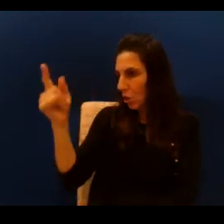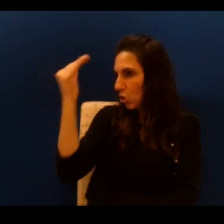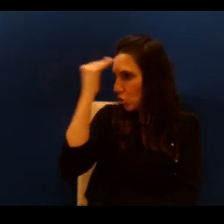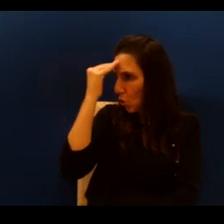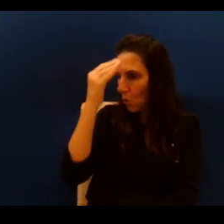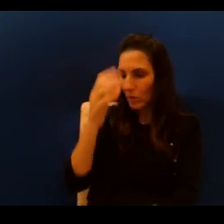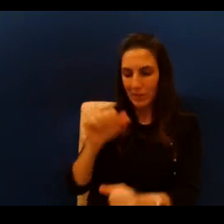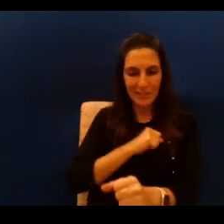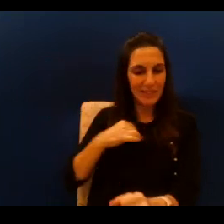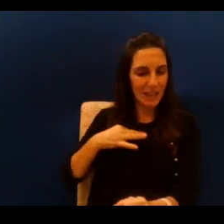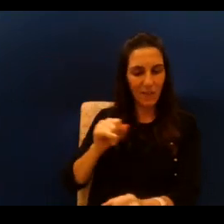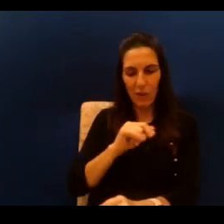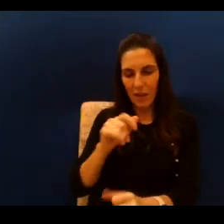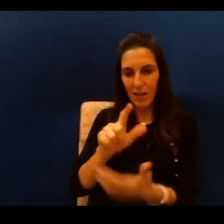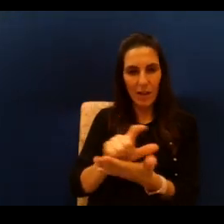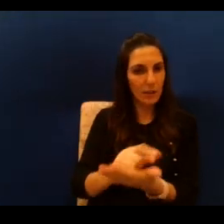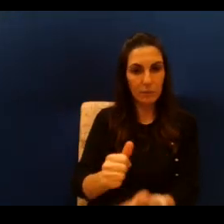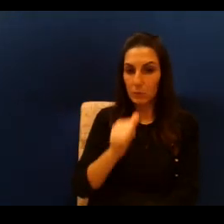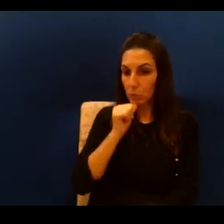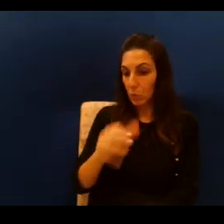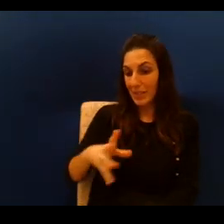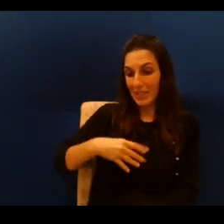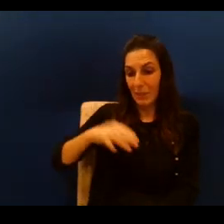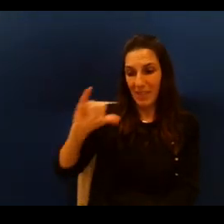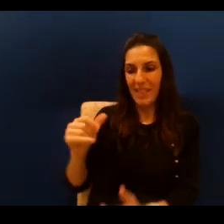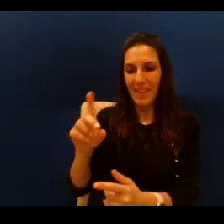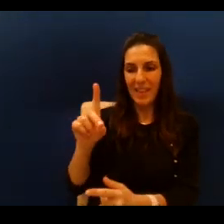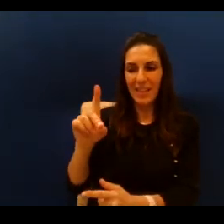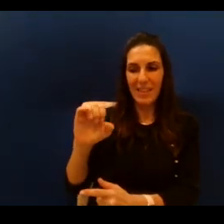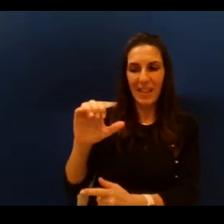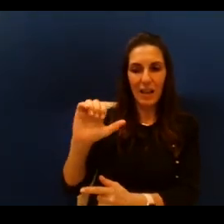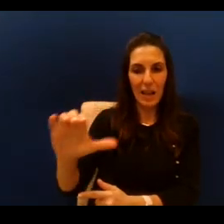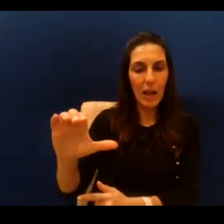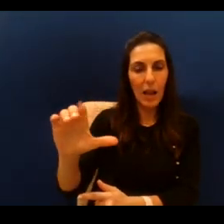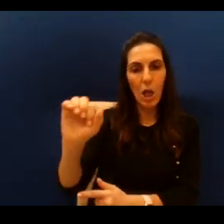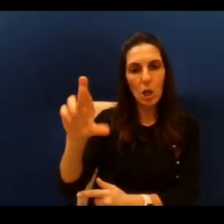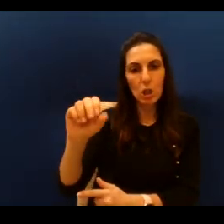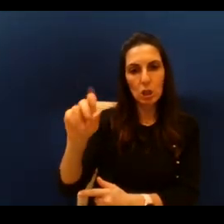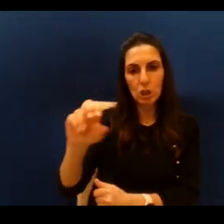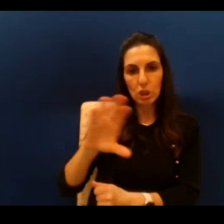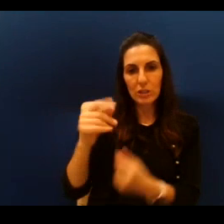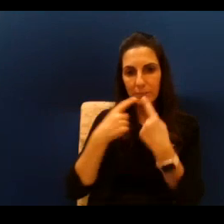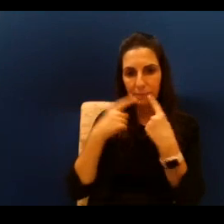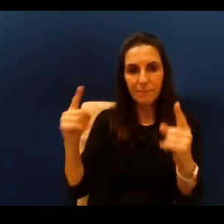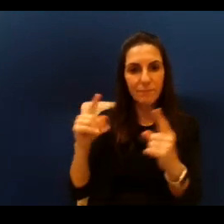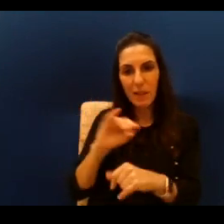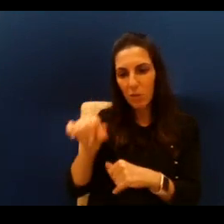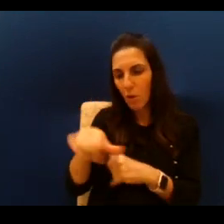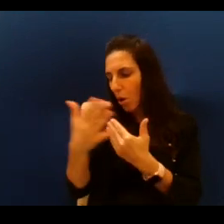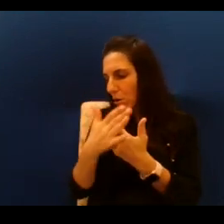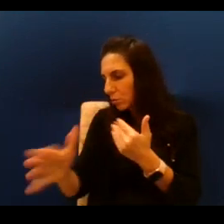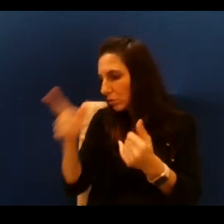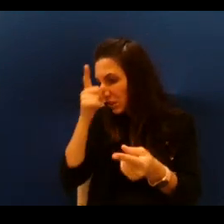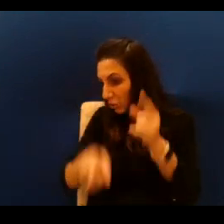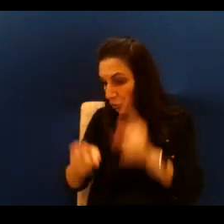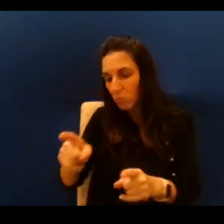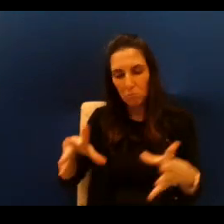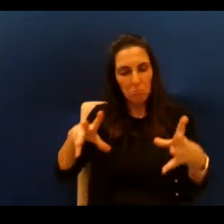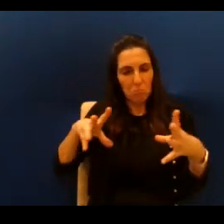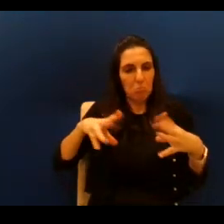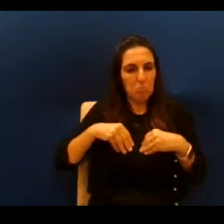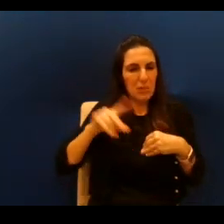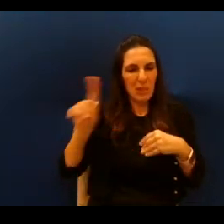of the declaration of restrictions. I believe that the rest of the agreement has been found to be acceptable outside of that. And